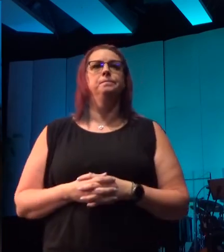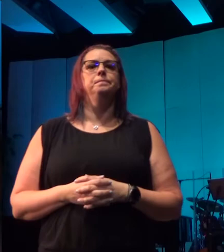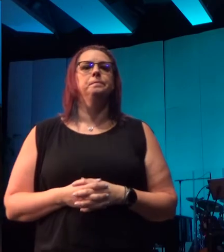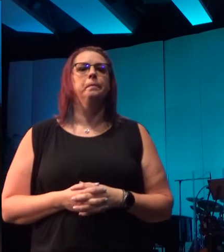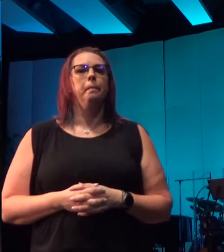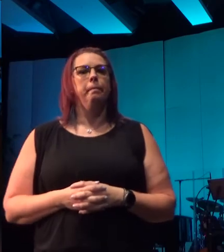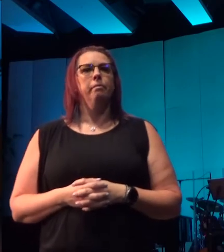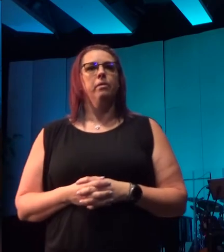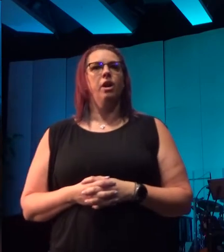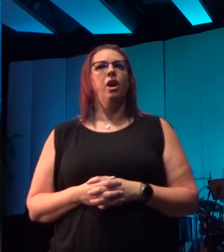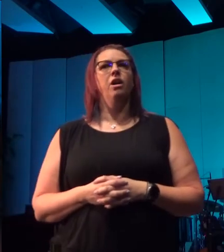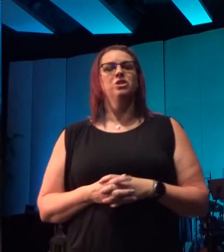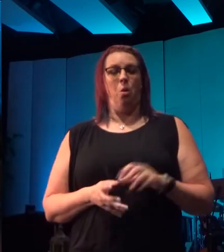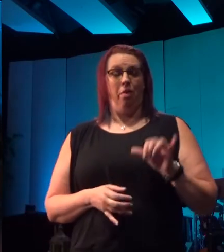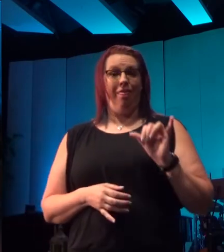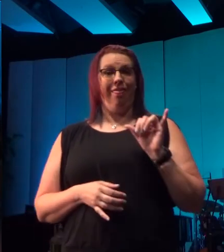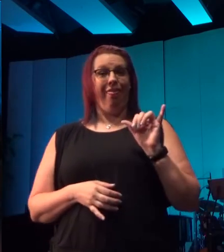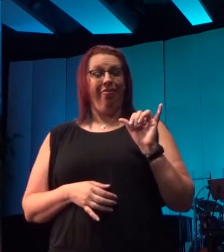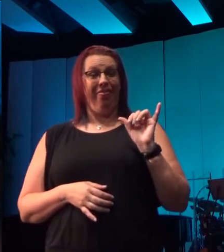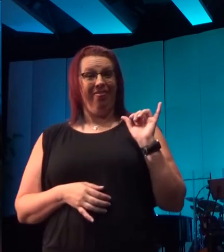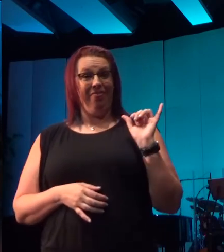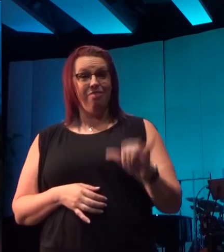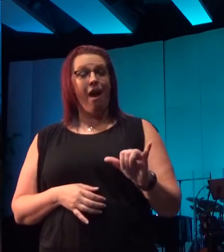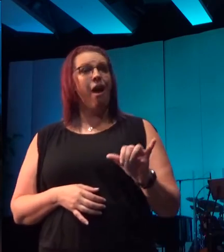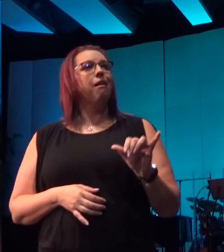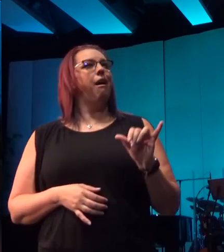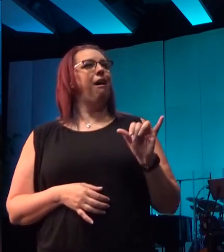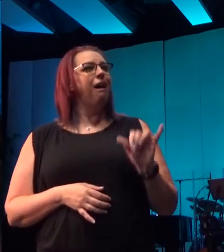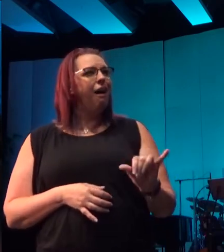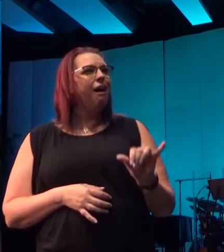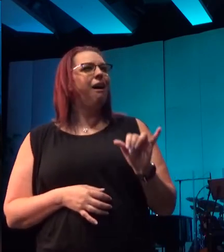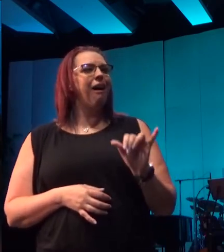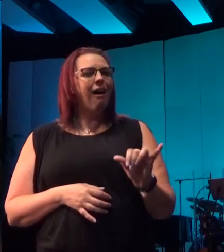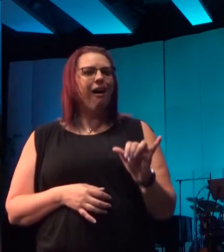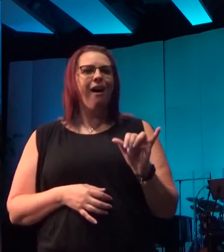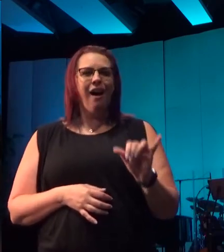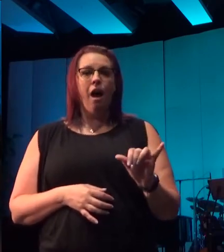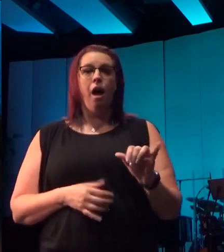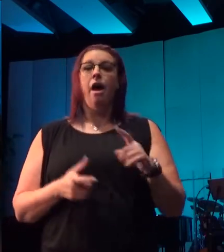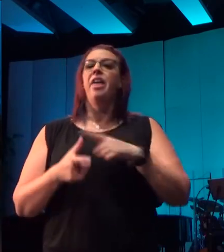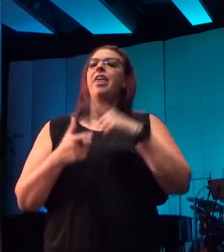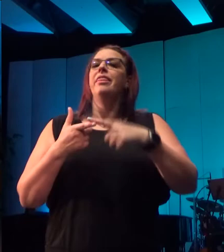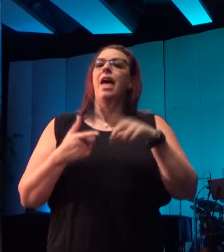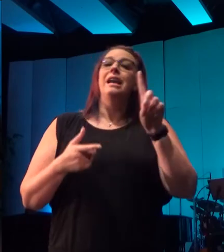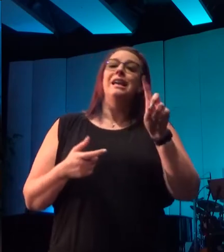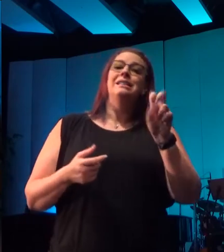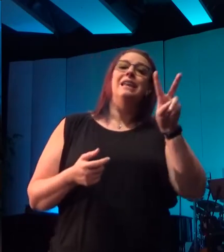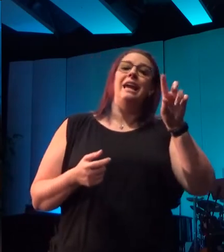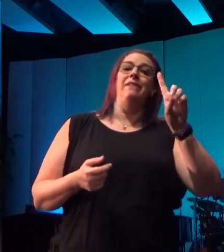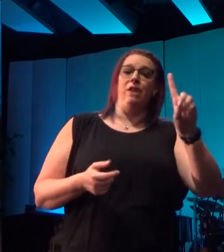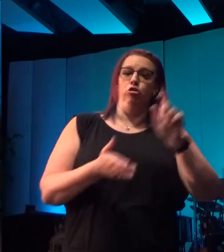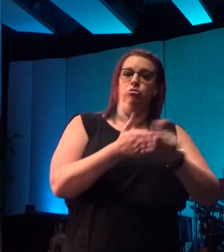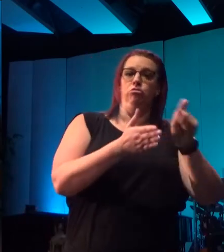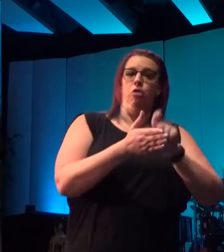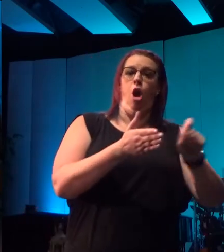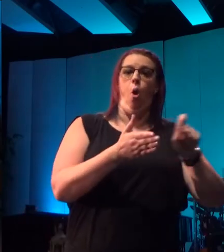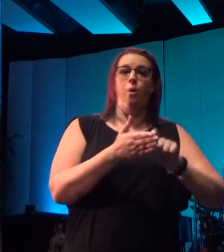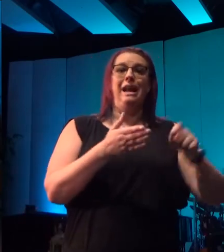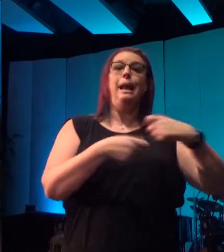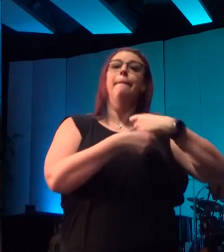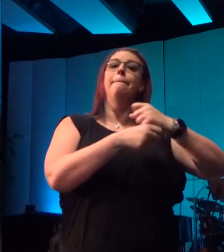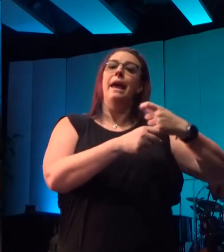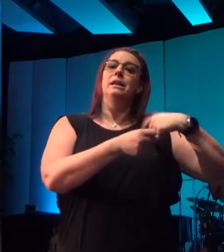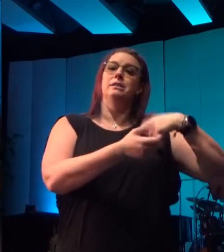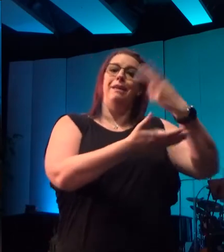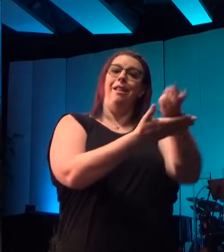And having that realization, then David would say, he makes me to lie down in green pastures and he leads